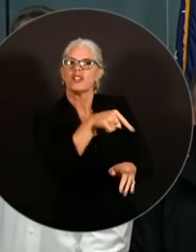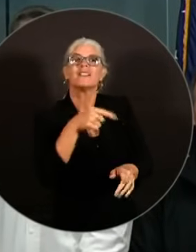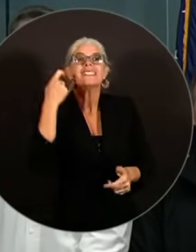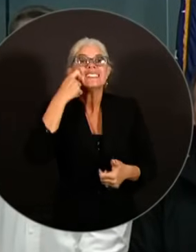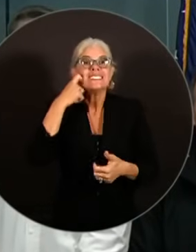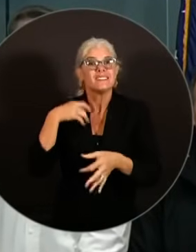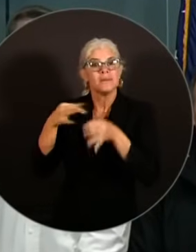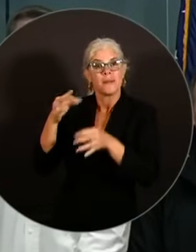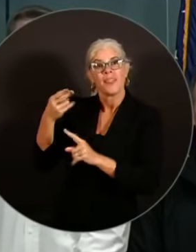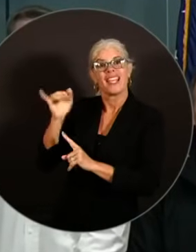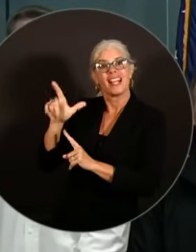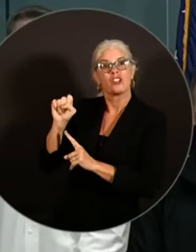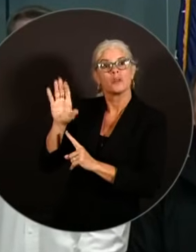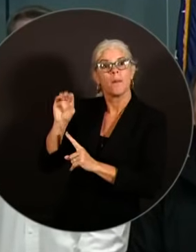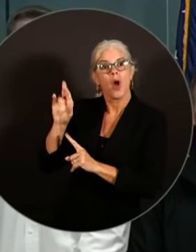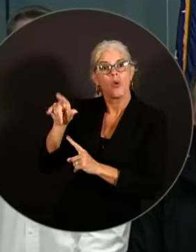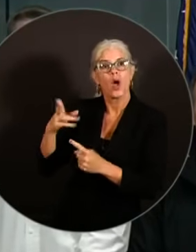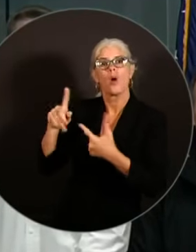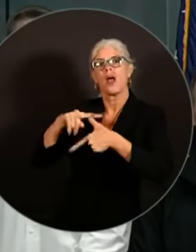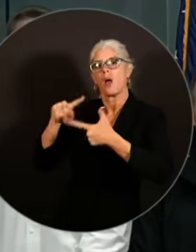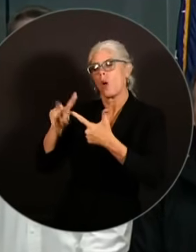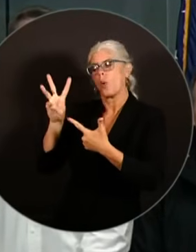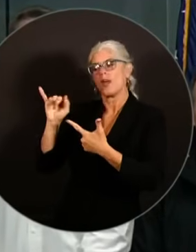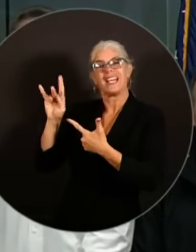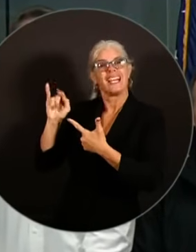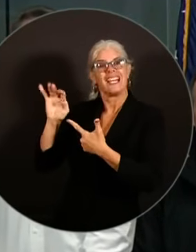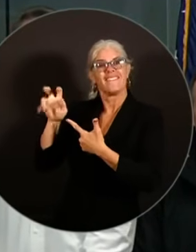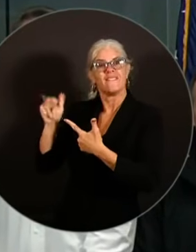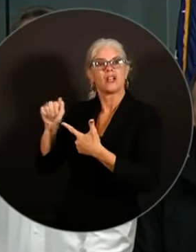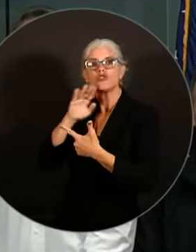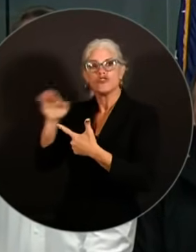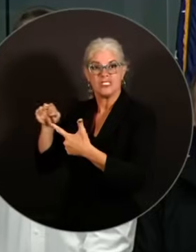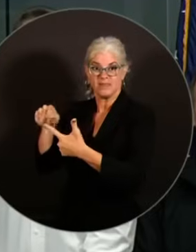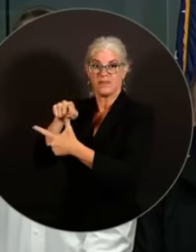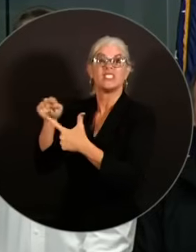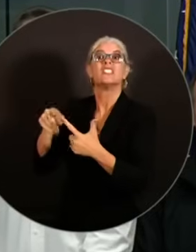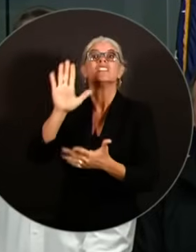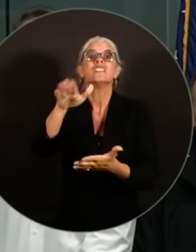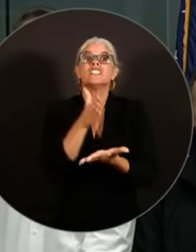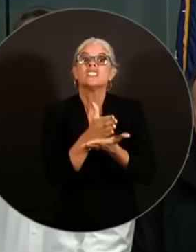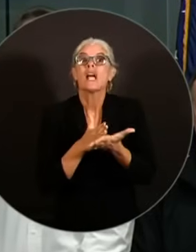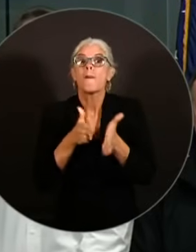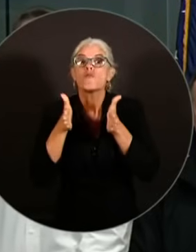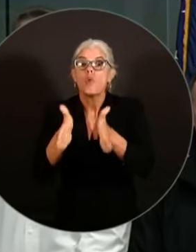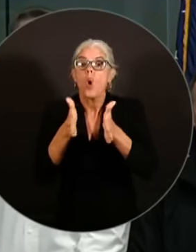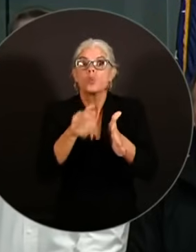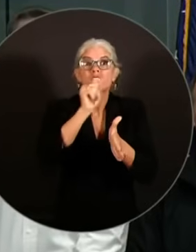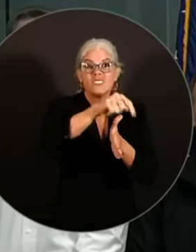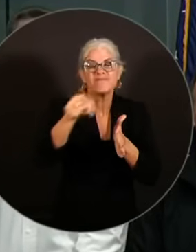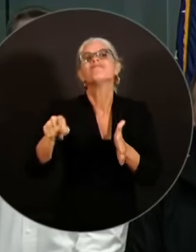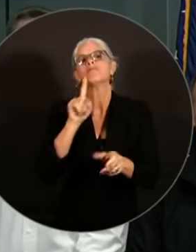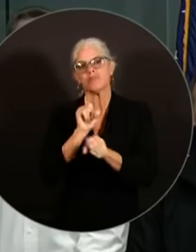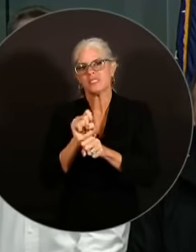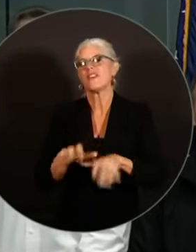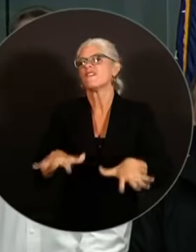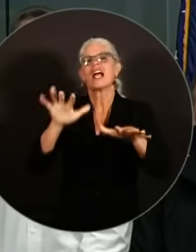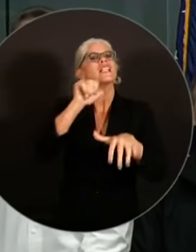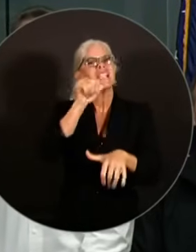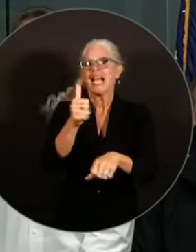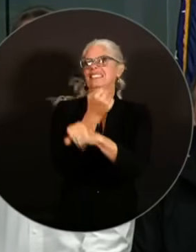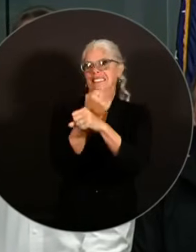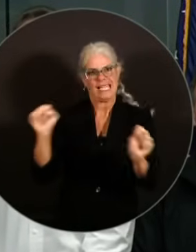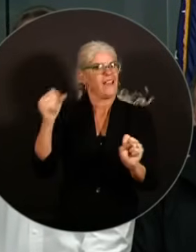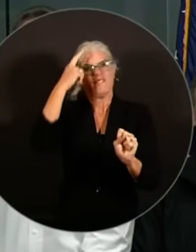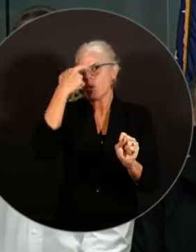Little Wakiva. Some roadways are flooded, which is not a safe situation for anyone. Please do not attempt to walk